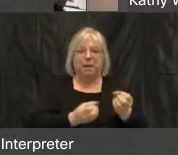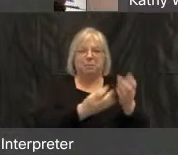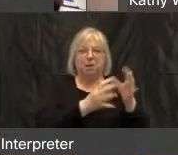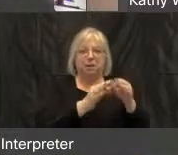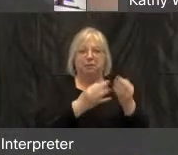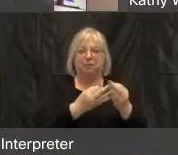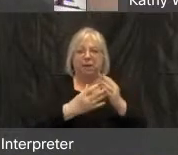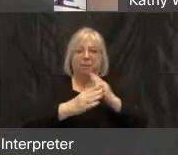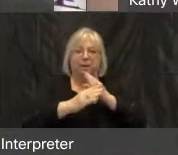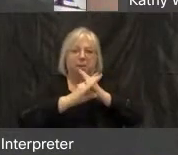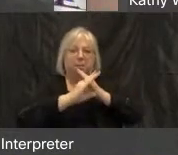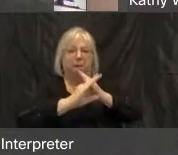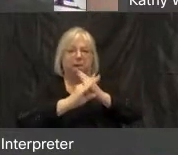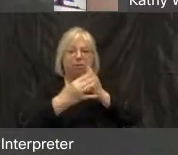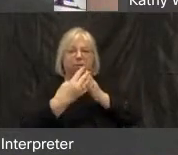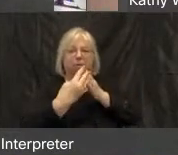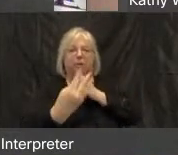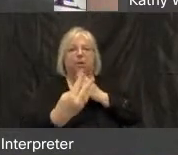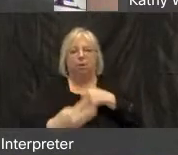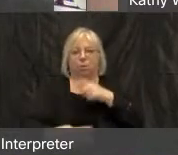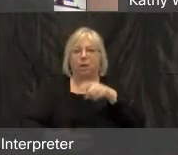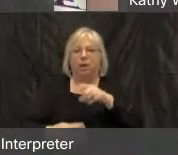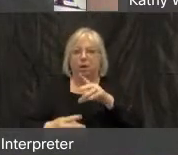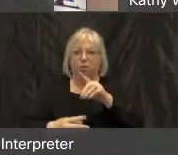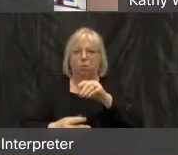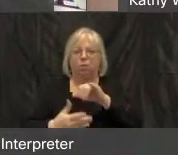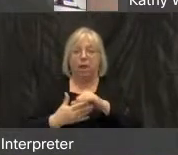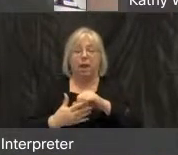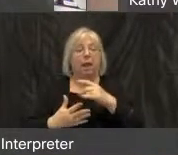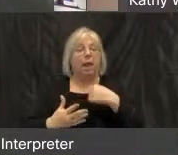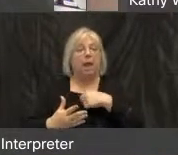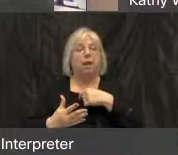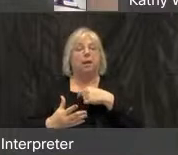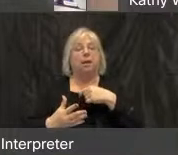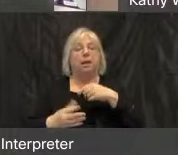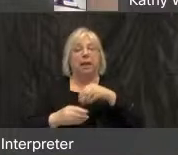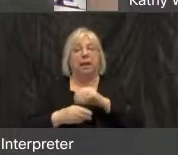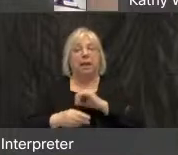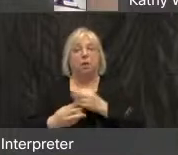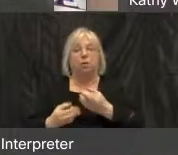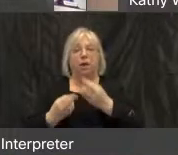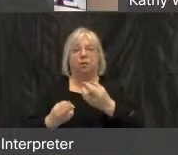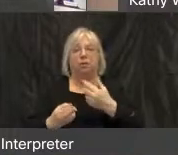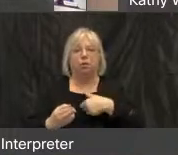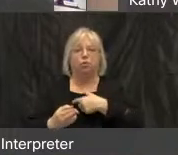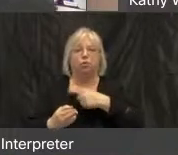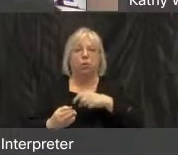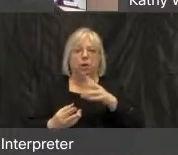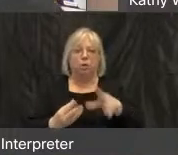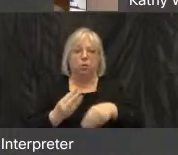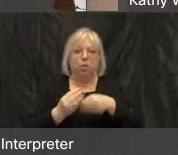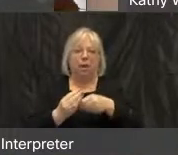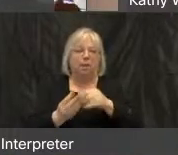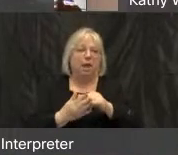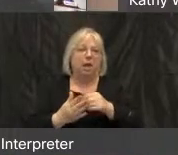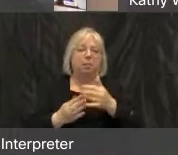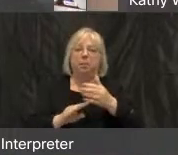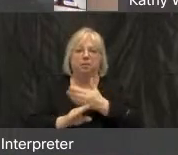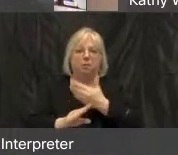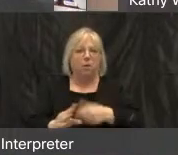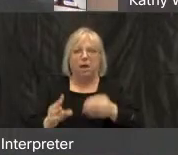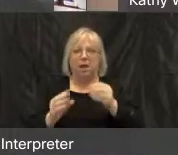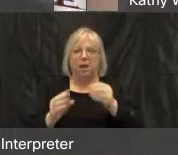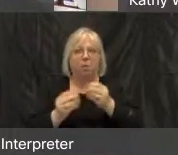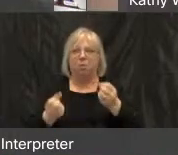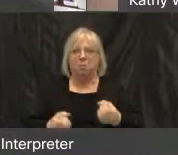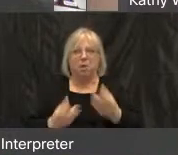we also need to put something in our resolution whereby before any multifamily